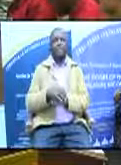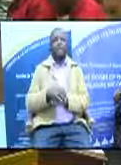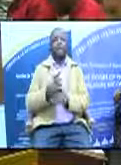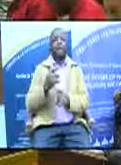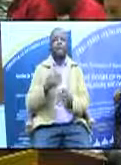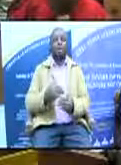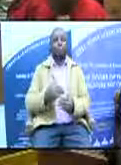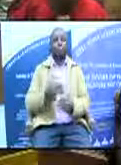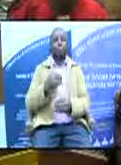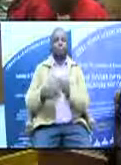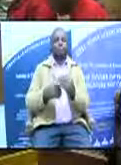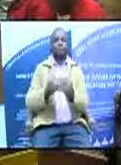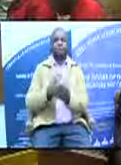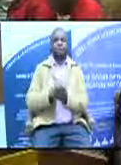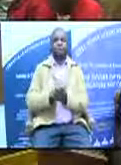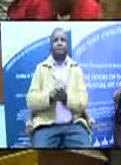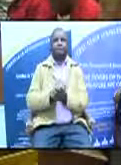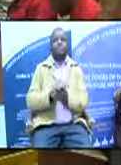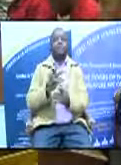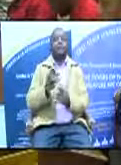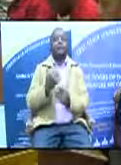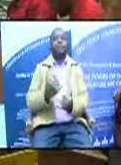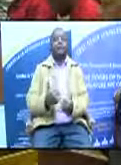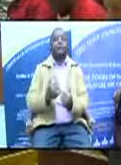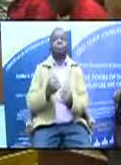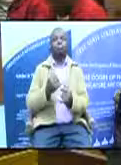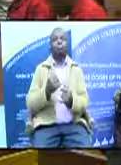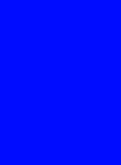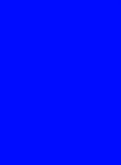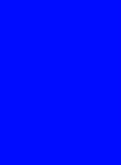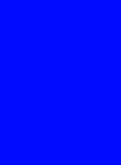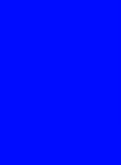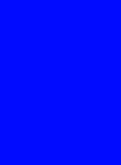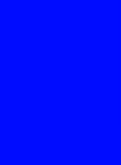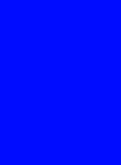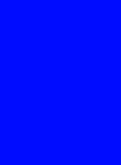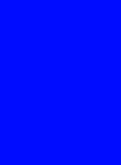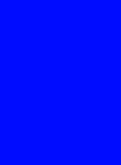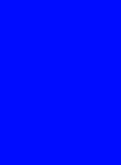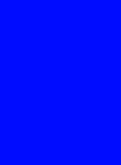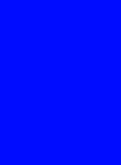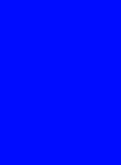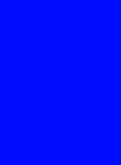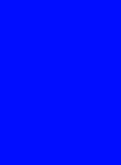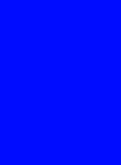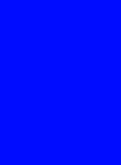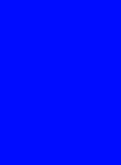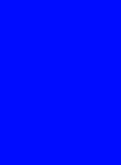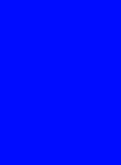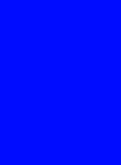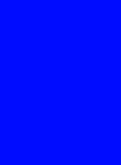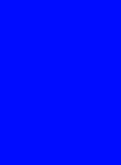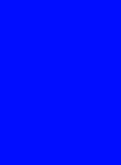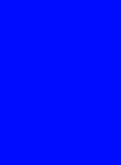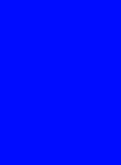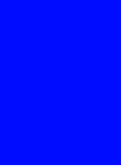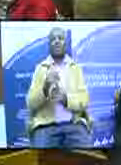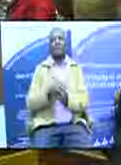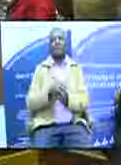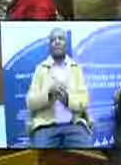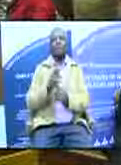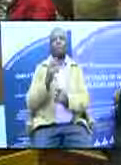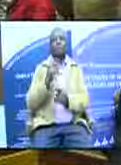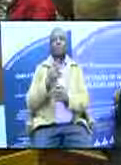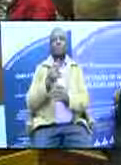We proceed with the second reading debate on votes of appropriation bill in terms of